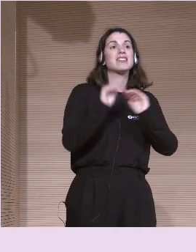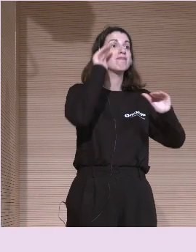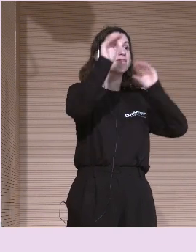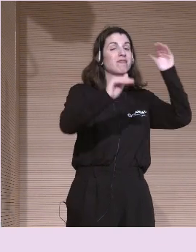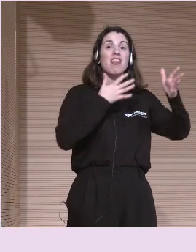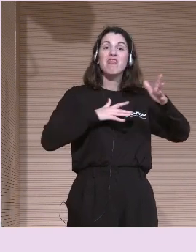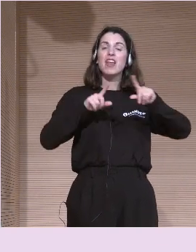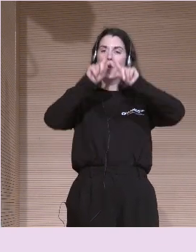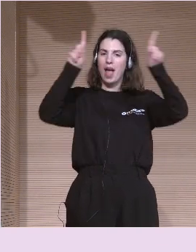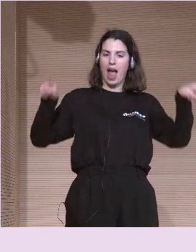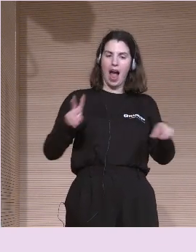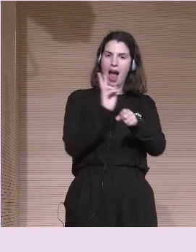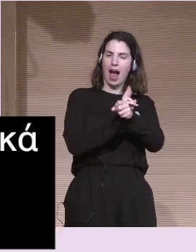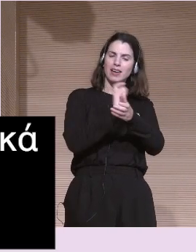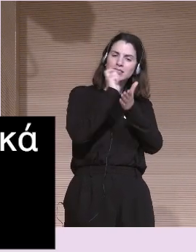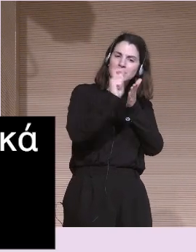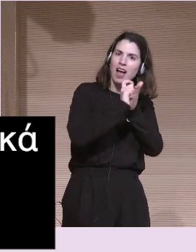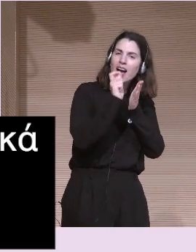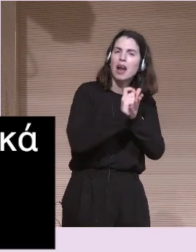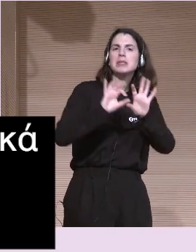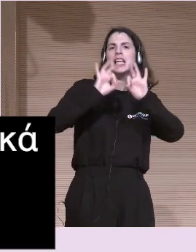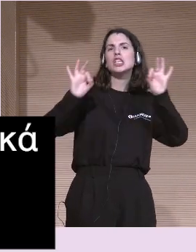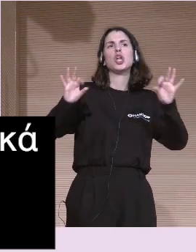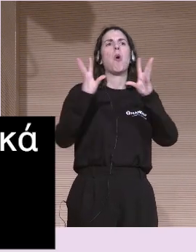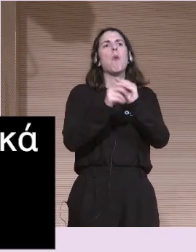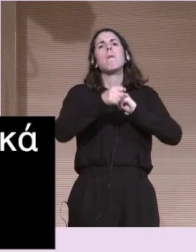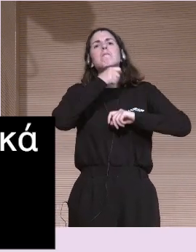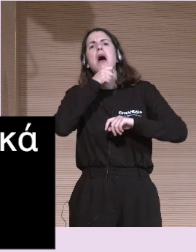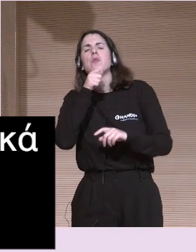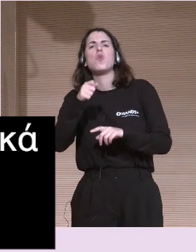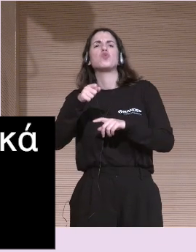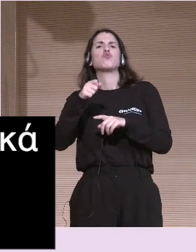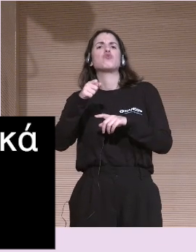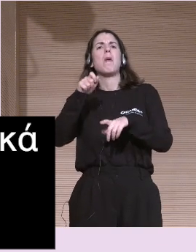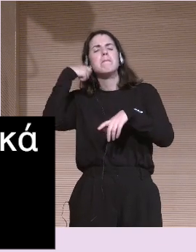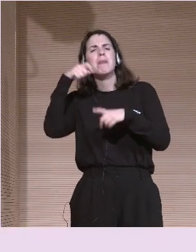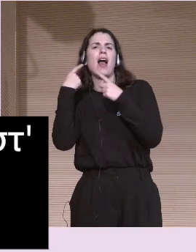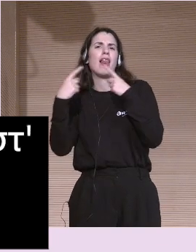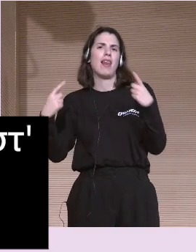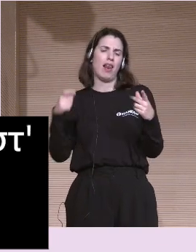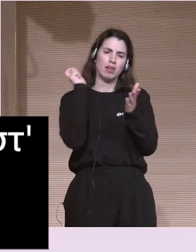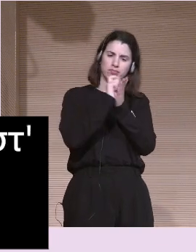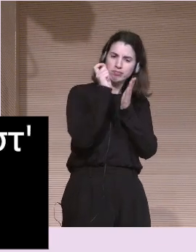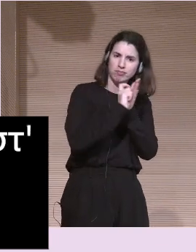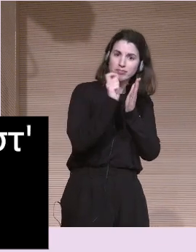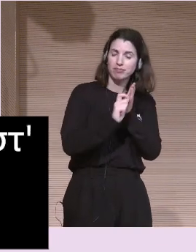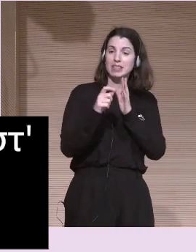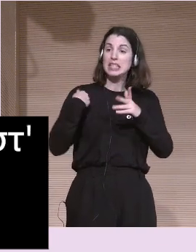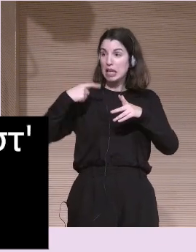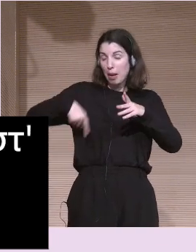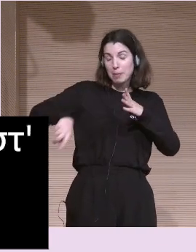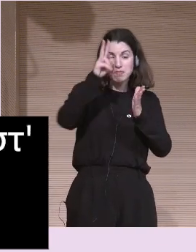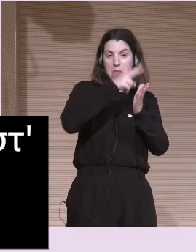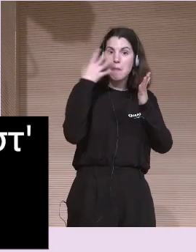your grandparents' migration story. And people say incredibly powerful and moving things in 5 lines. And of course, I now can't read that one on the